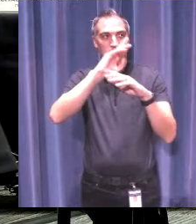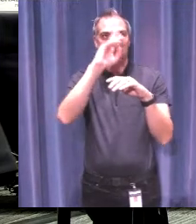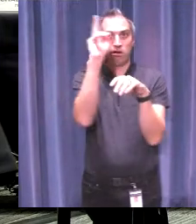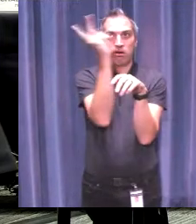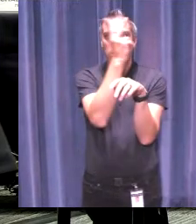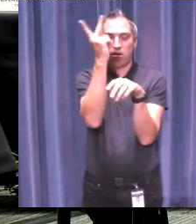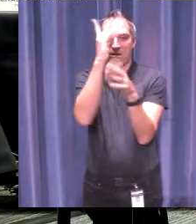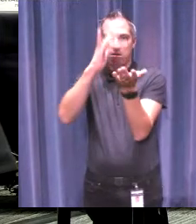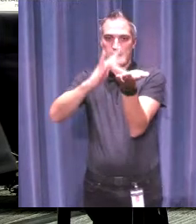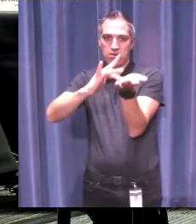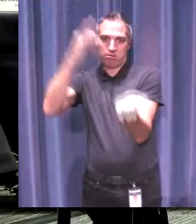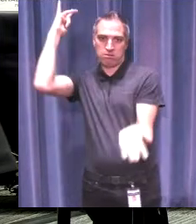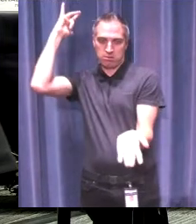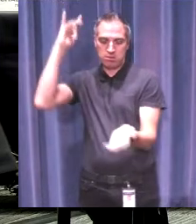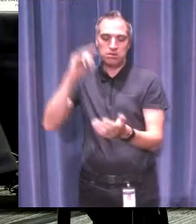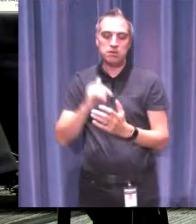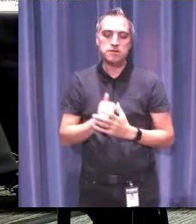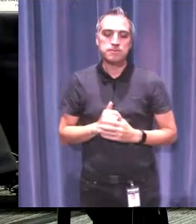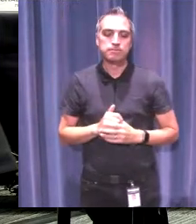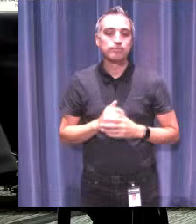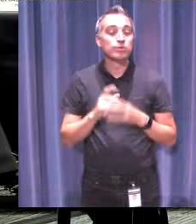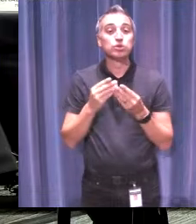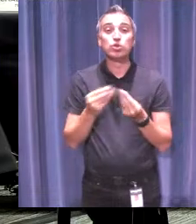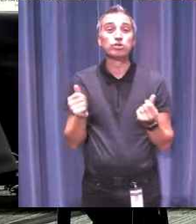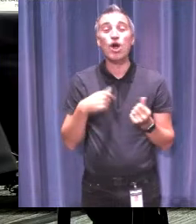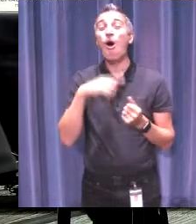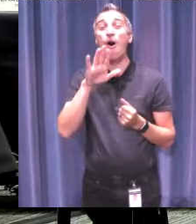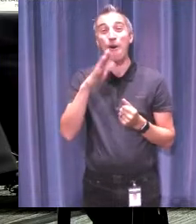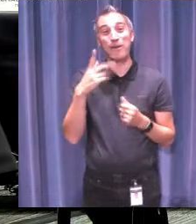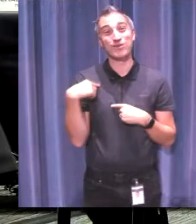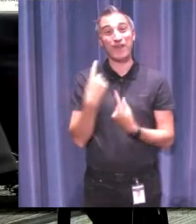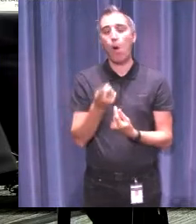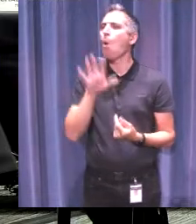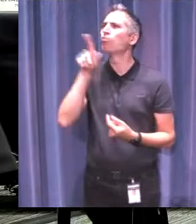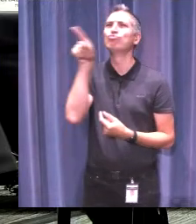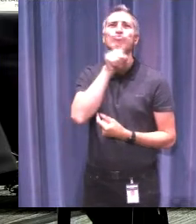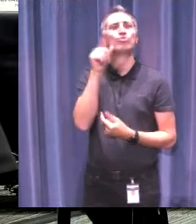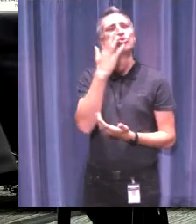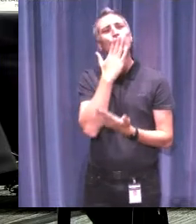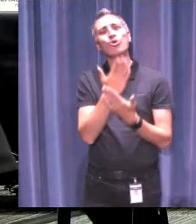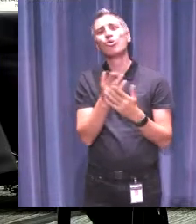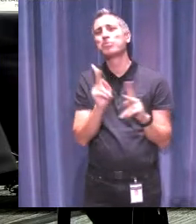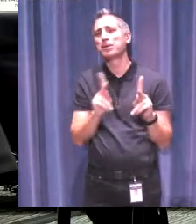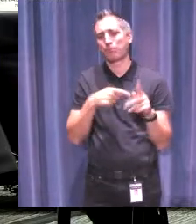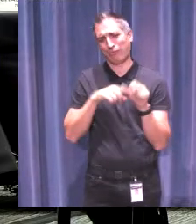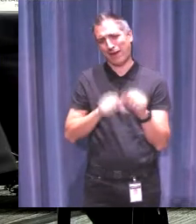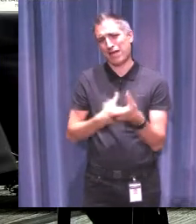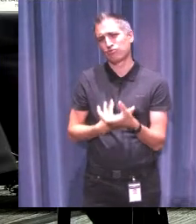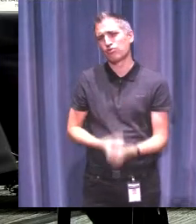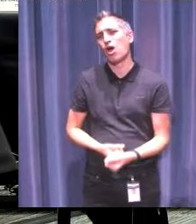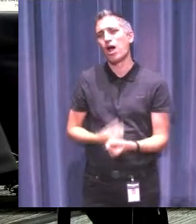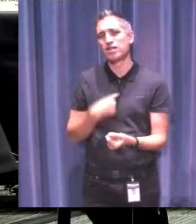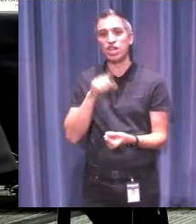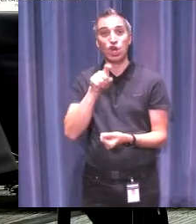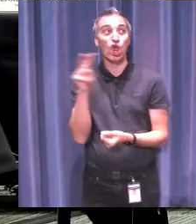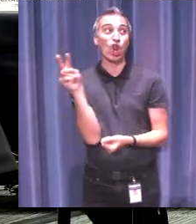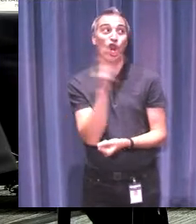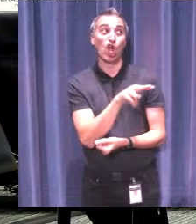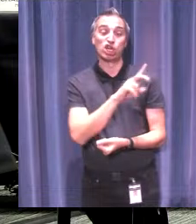And the solution is, well, they're good people and they wouldn't do anything like that, and all we have to do is look down to